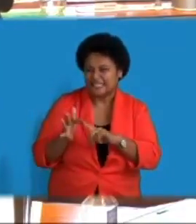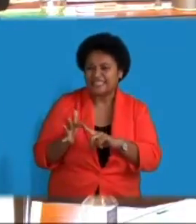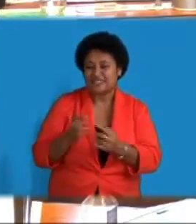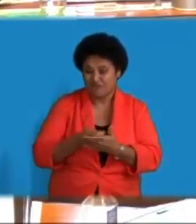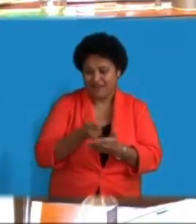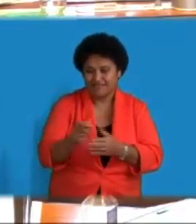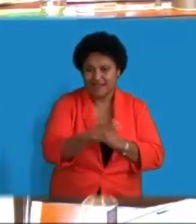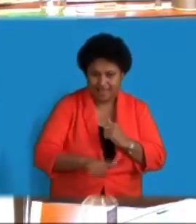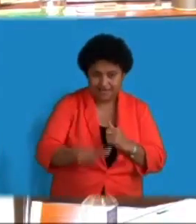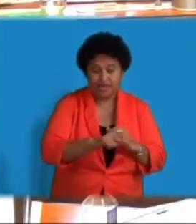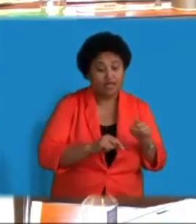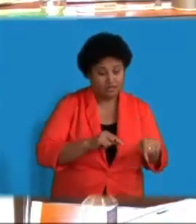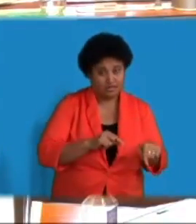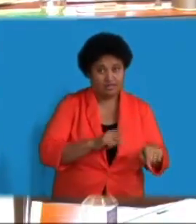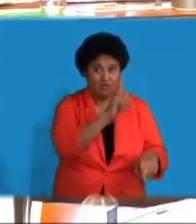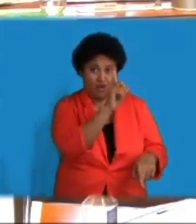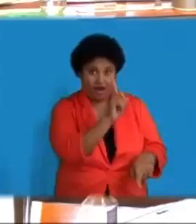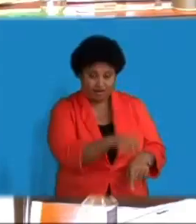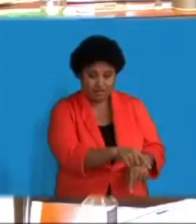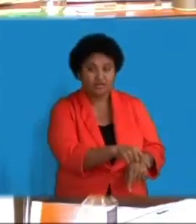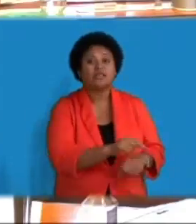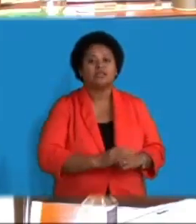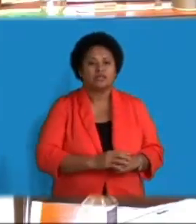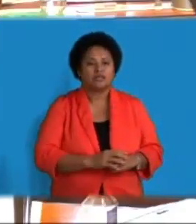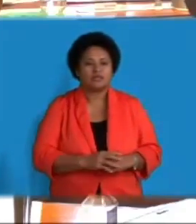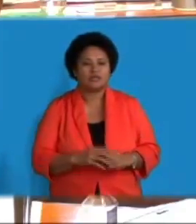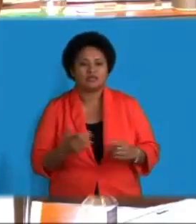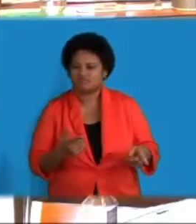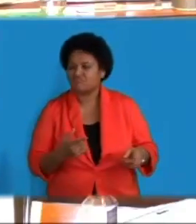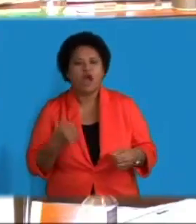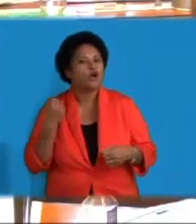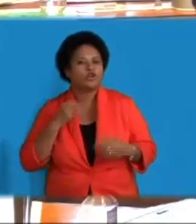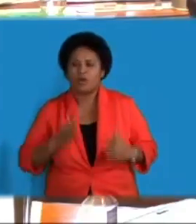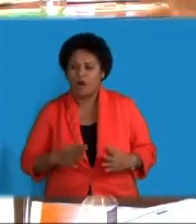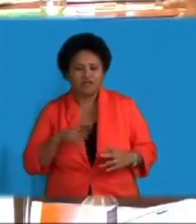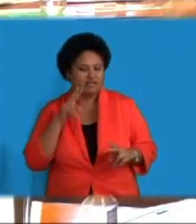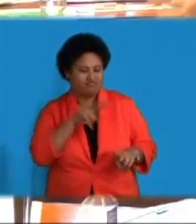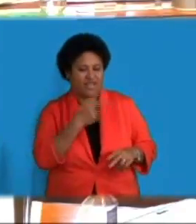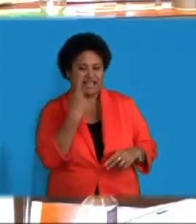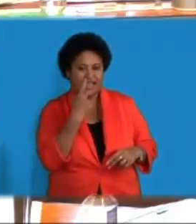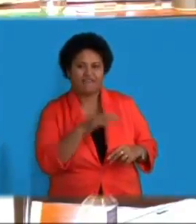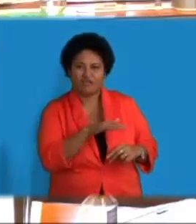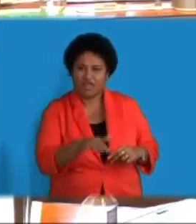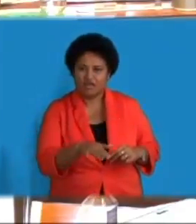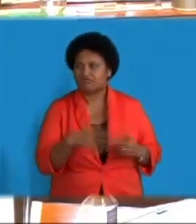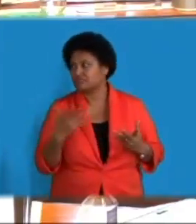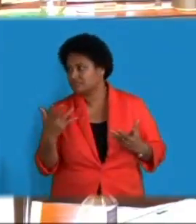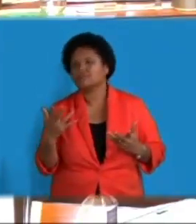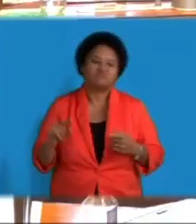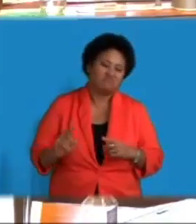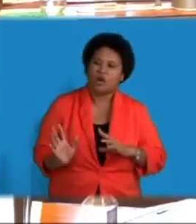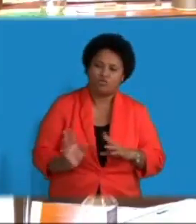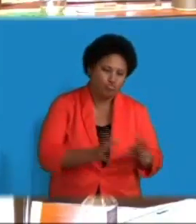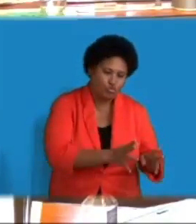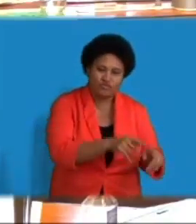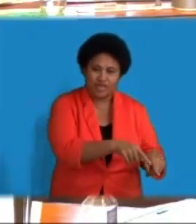the others are, and these people were there to fend for themselves. No one looked after them, and they had no choice but to move into this settlement. And